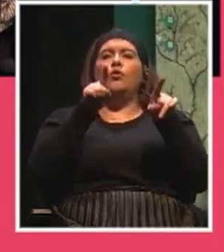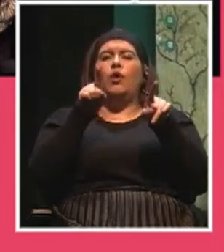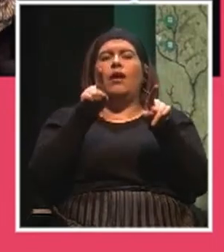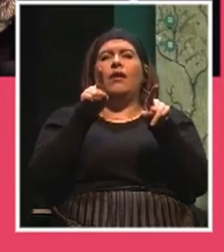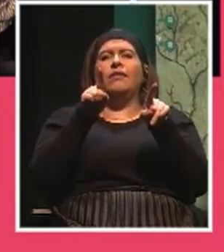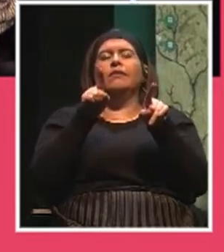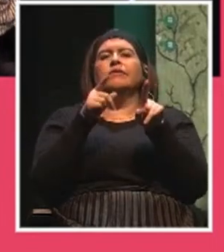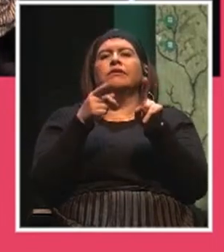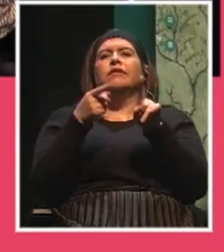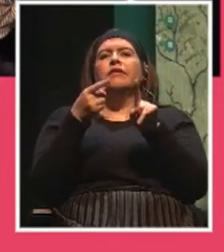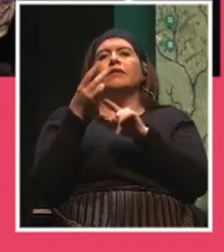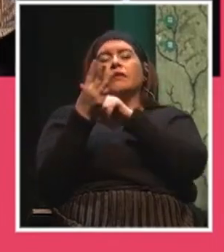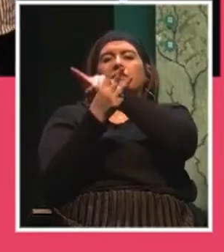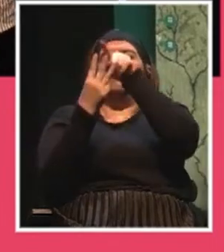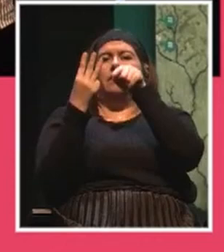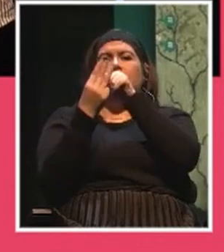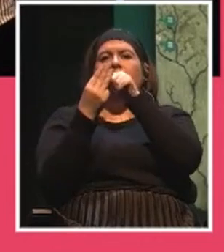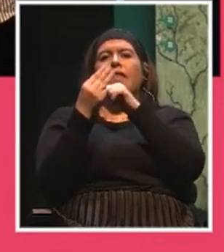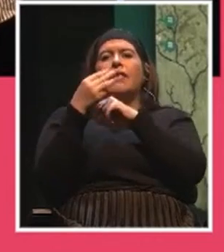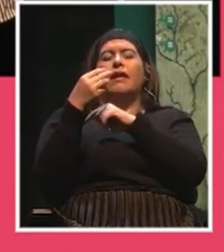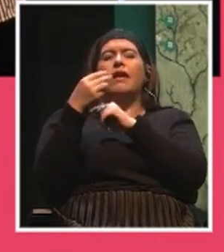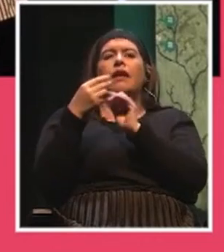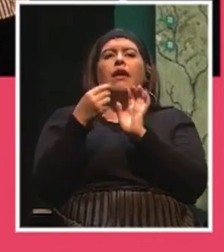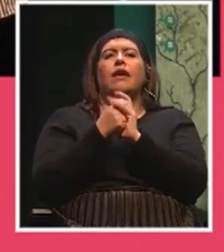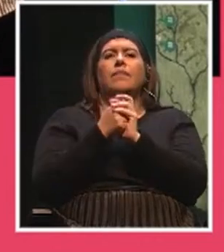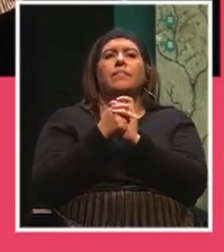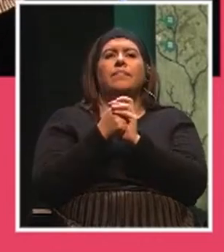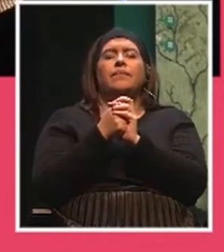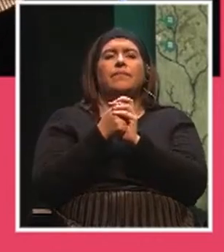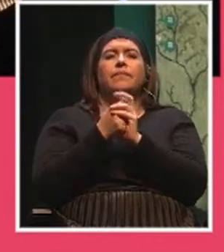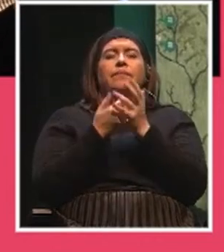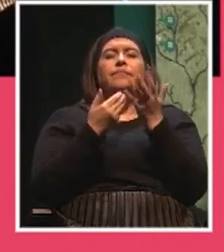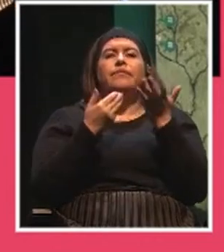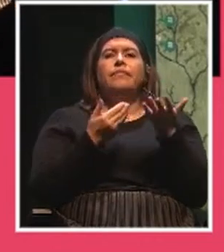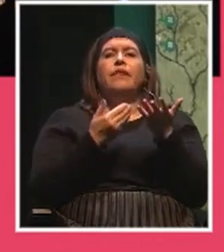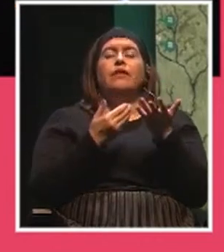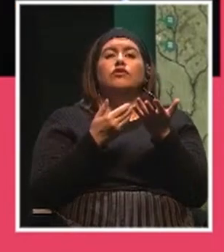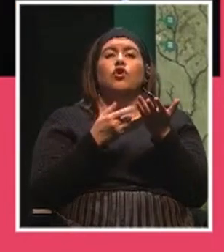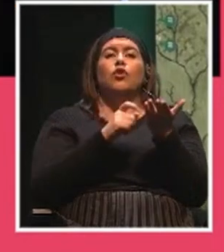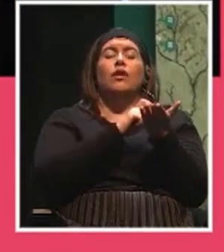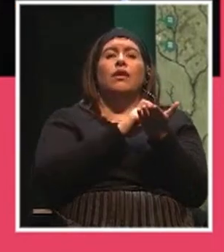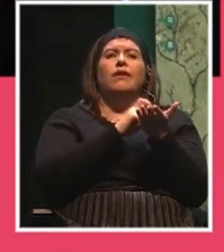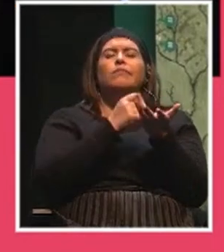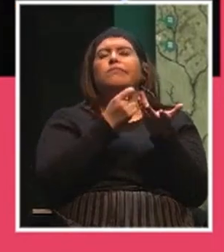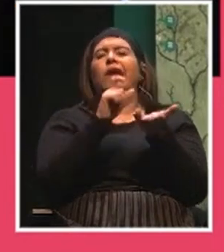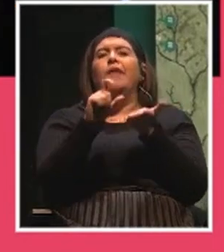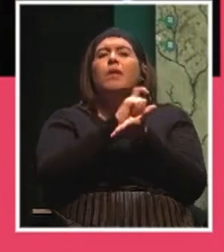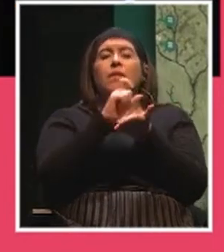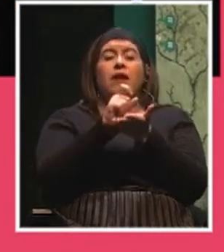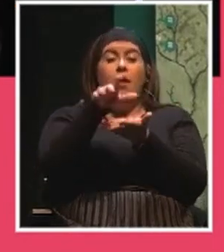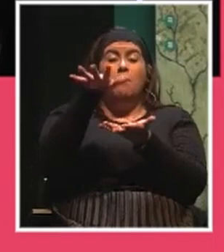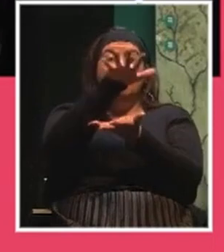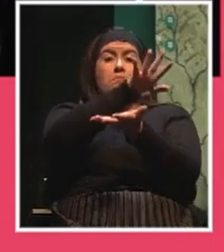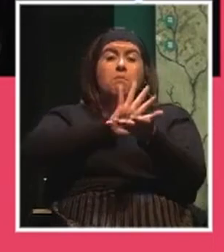And so I flew out there. I had printed out a giant facsimile of the map, and I carried it out there in a tube,